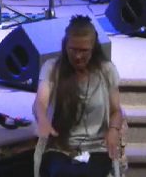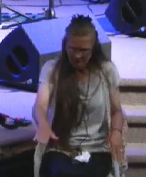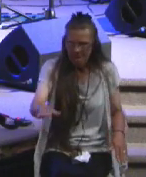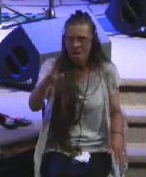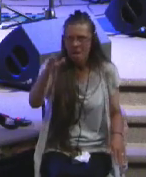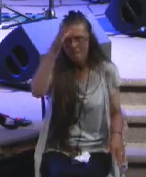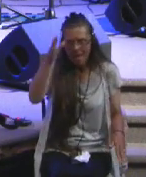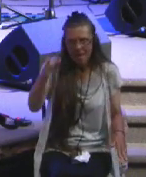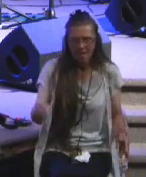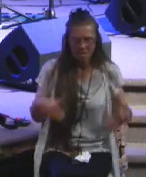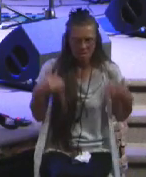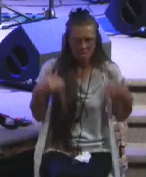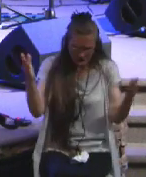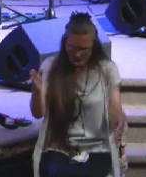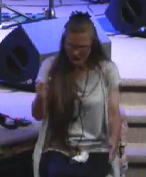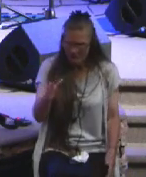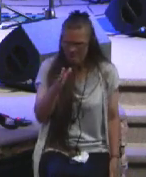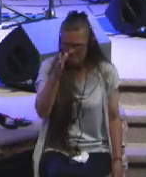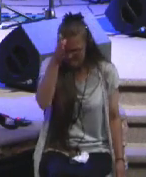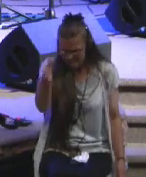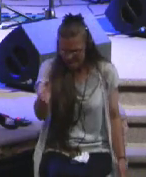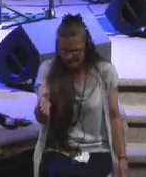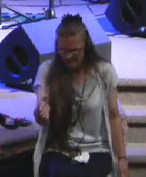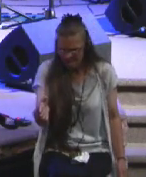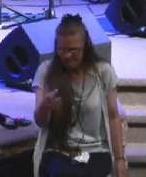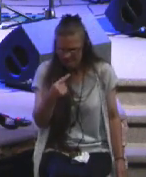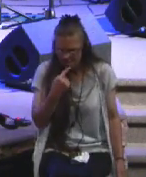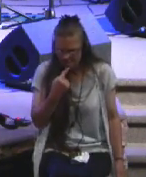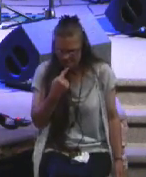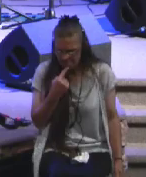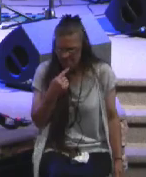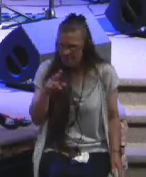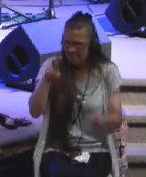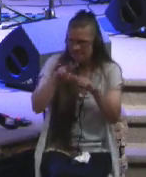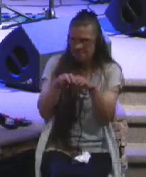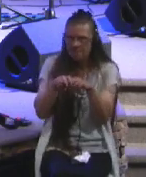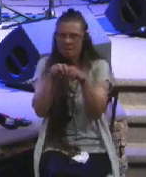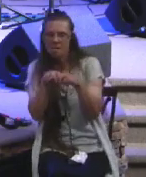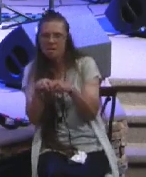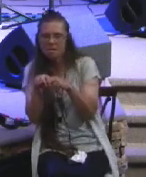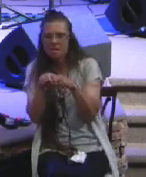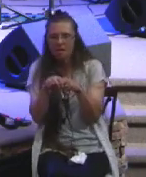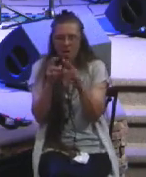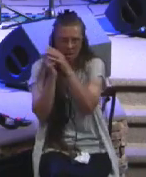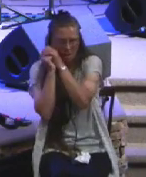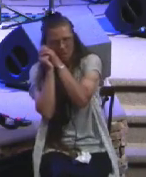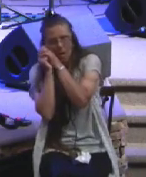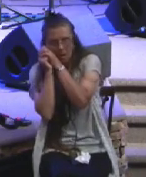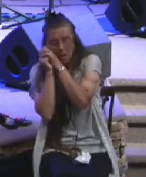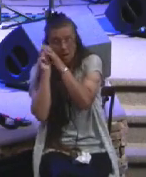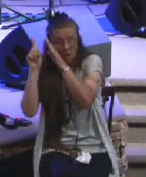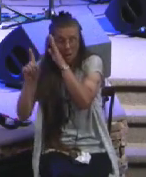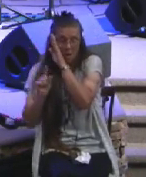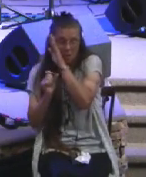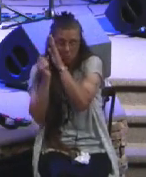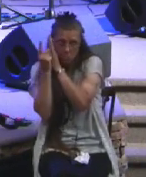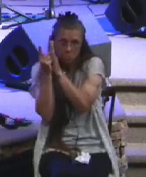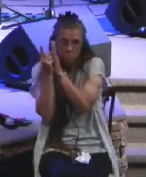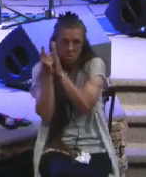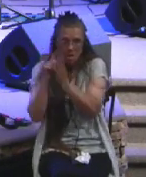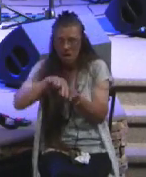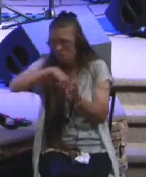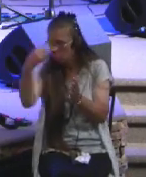Eutychus, this young man, he calls him. Eutychus is sitting in a windowsill, and he falls asleep because it's midnight. He falls out of the